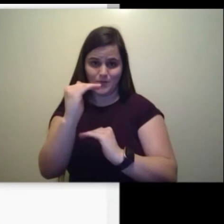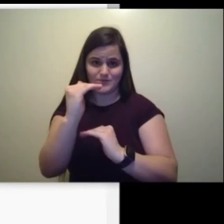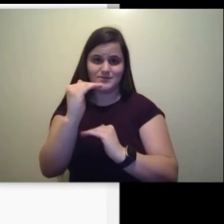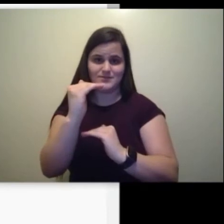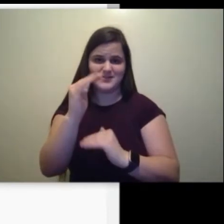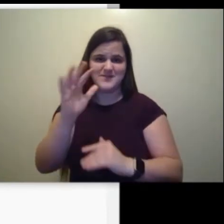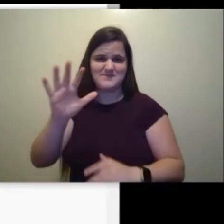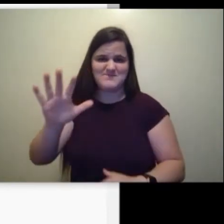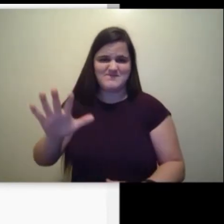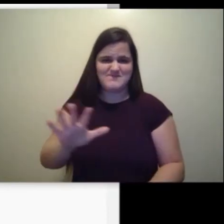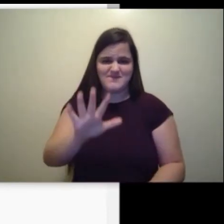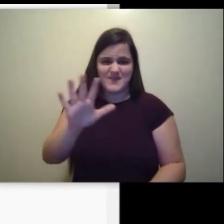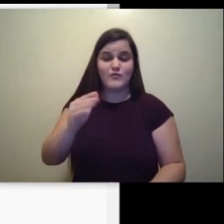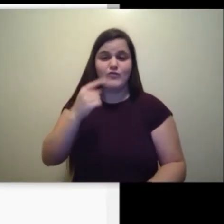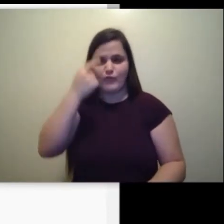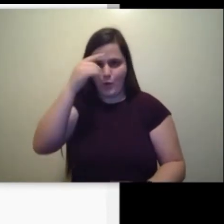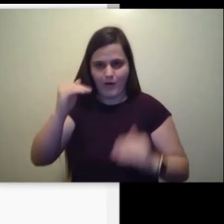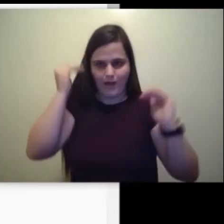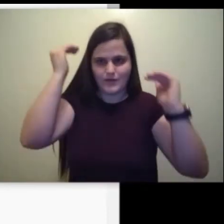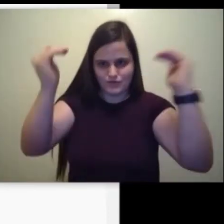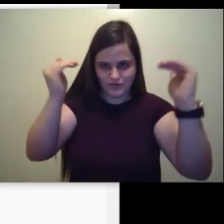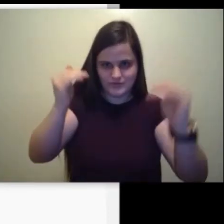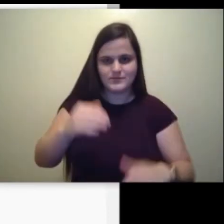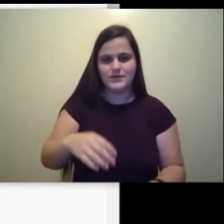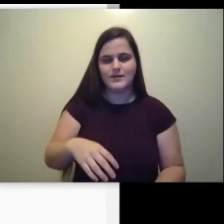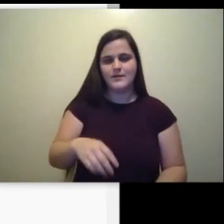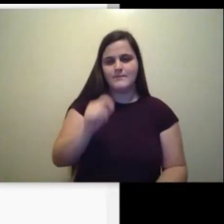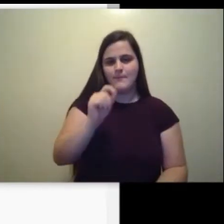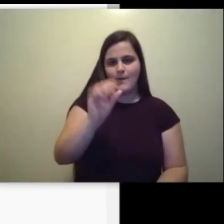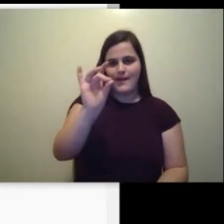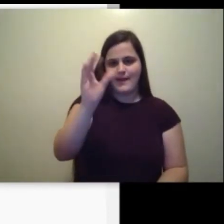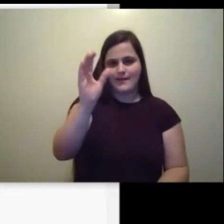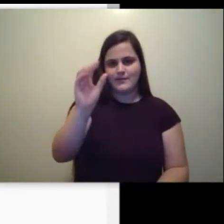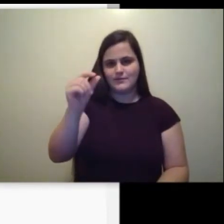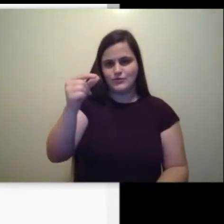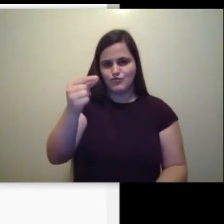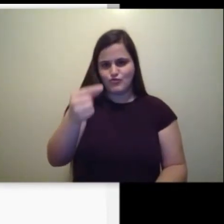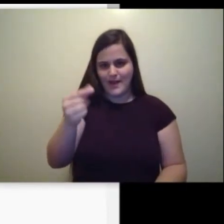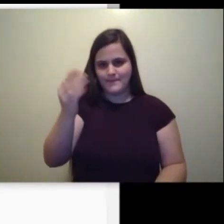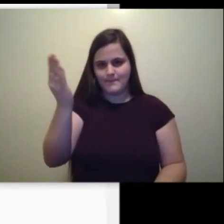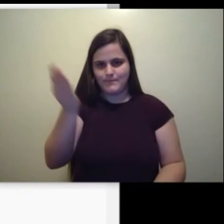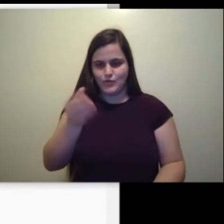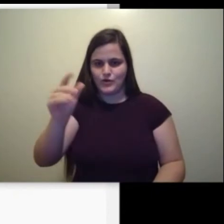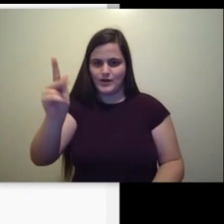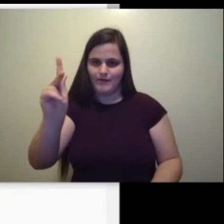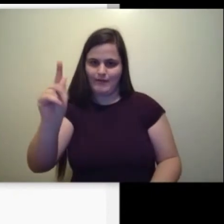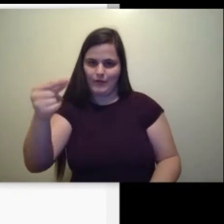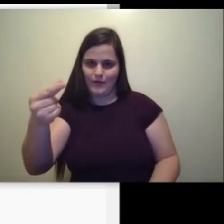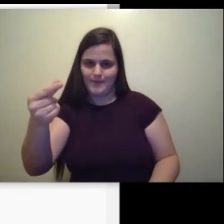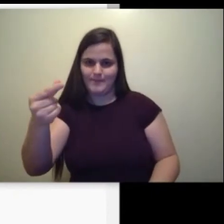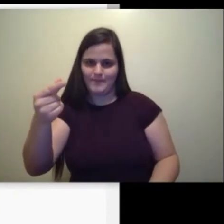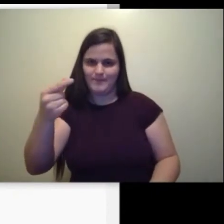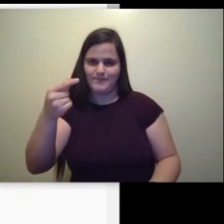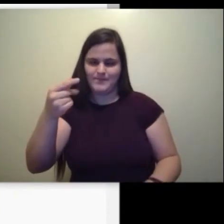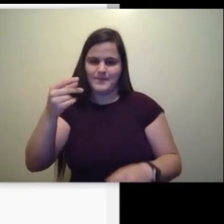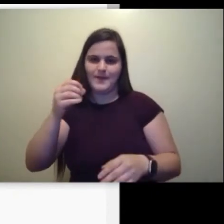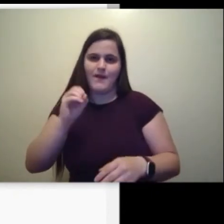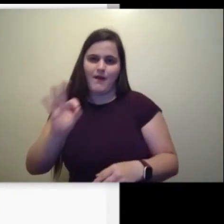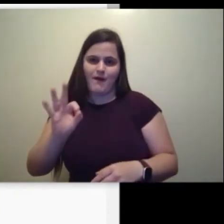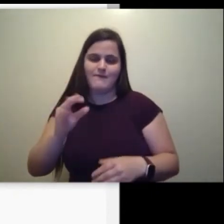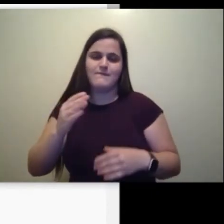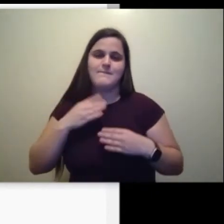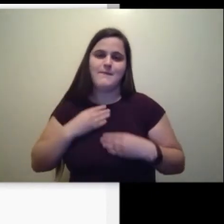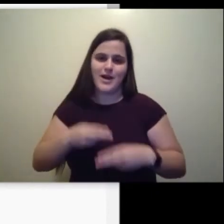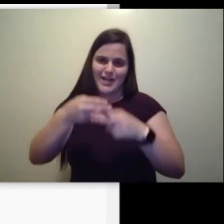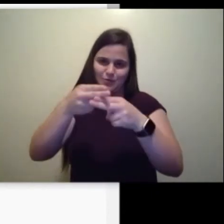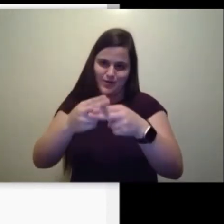about 0.8 grams per kilogram of body weight. Protein recommendations per day vary